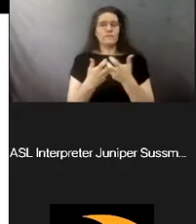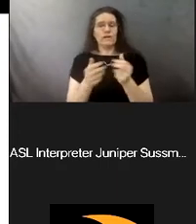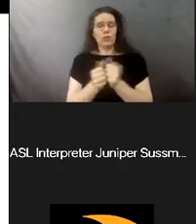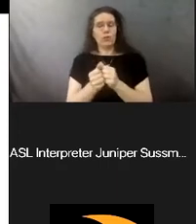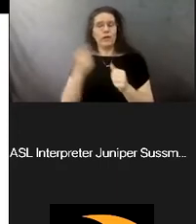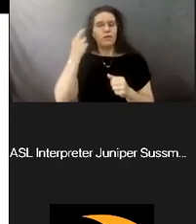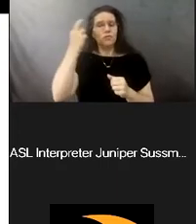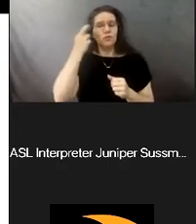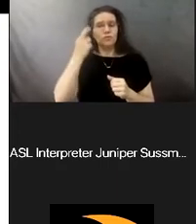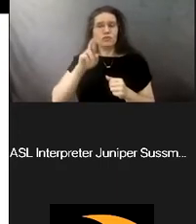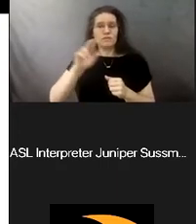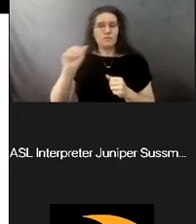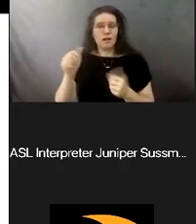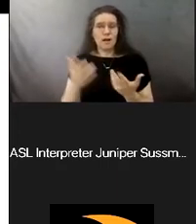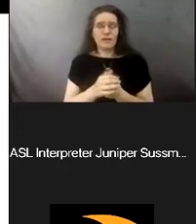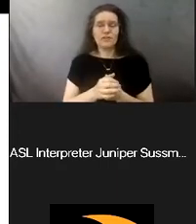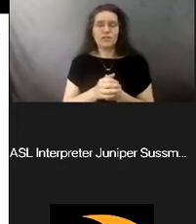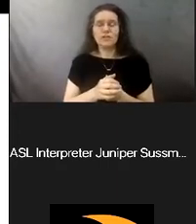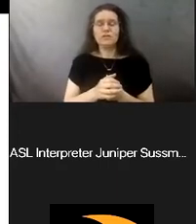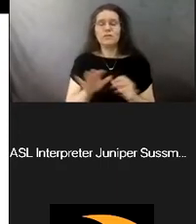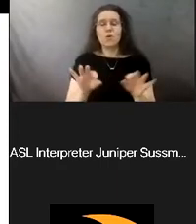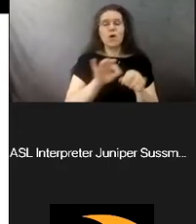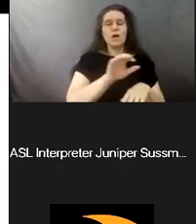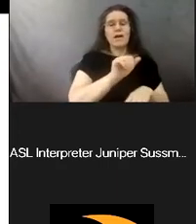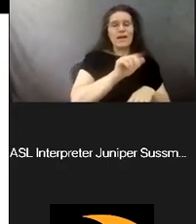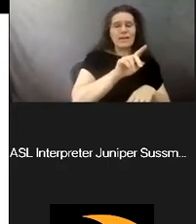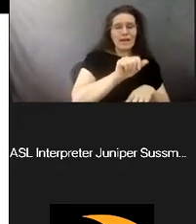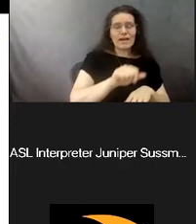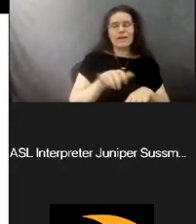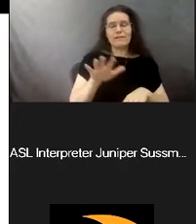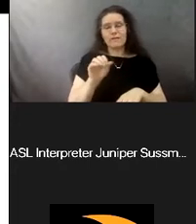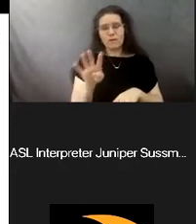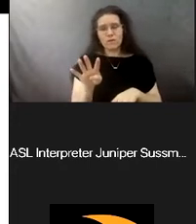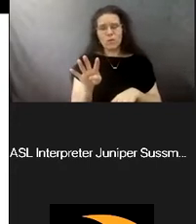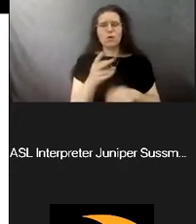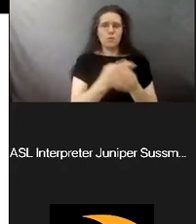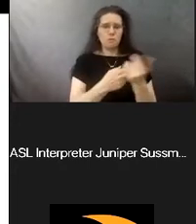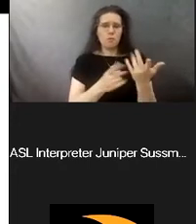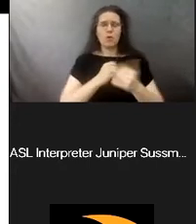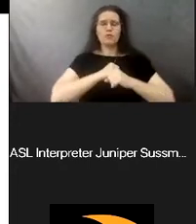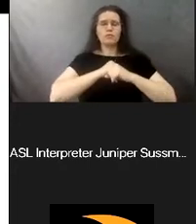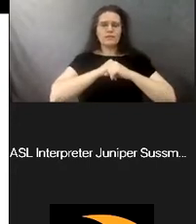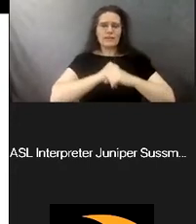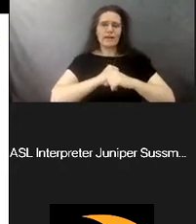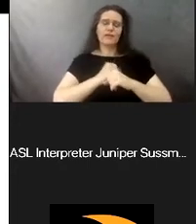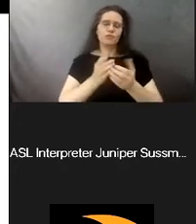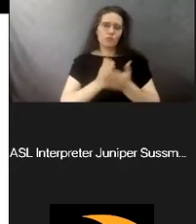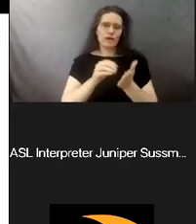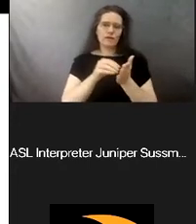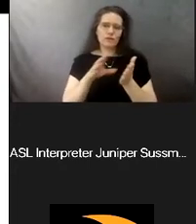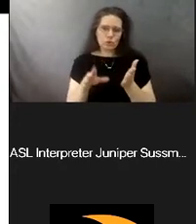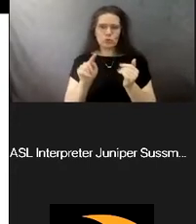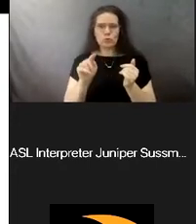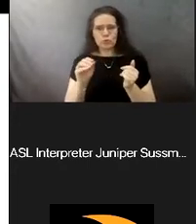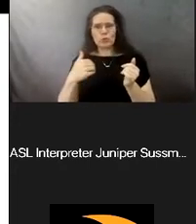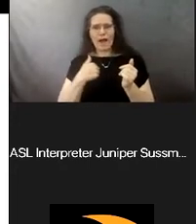remember that the ADA and 504 protect the rights of students with disabilities to have equal access to school, which means